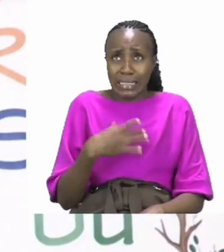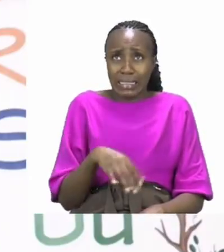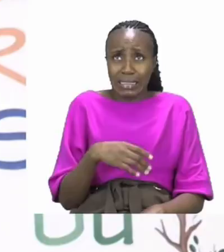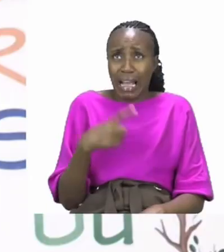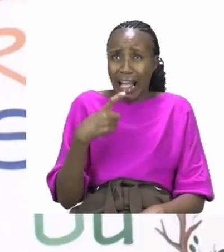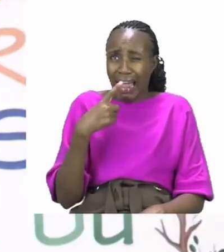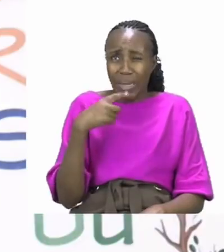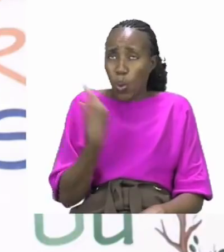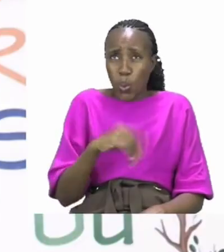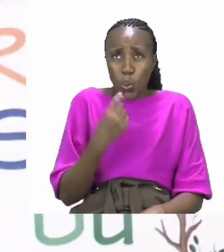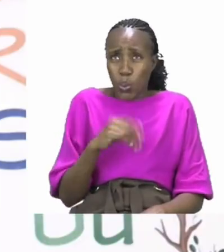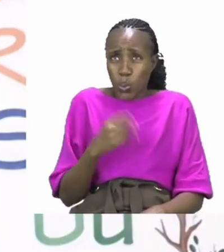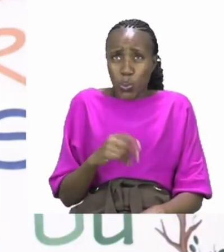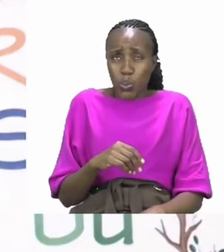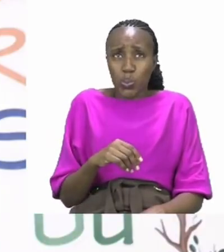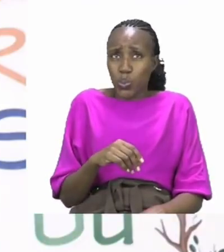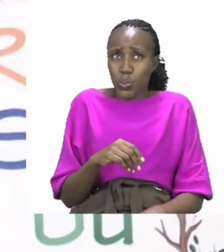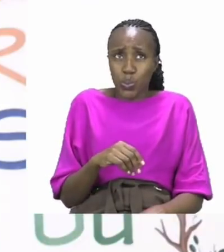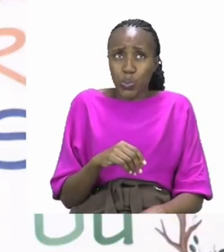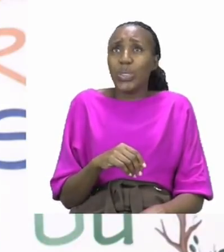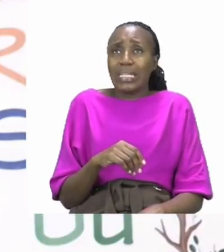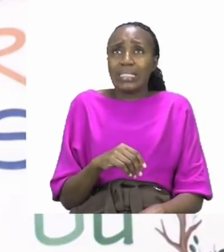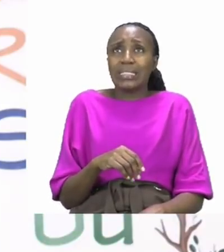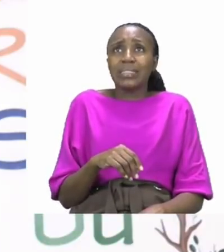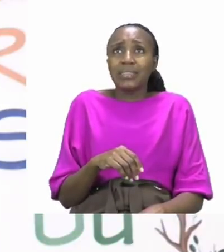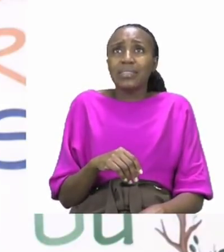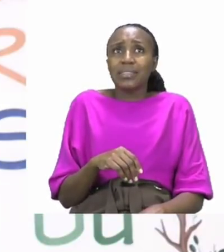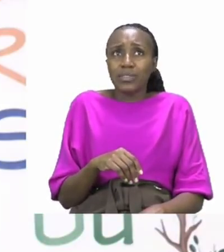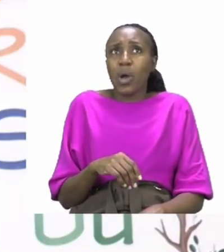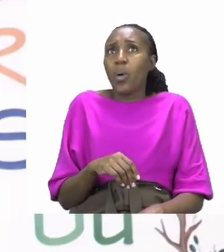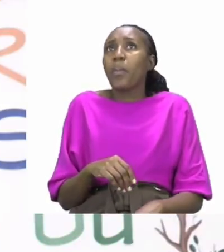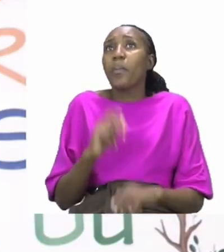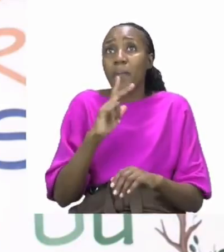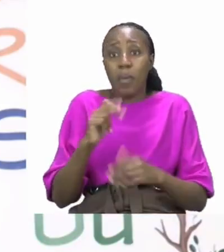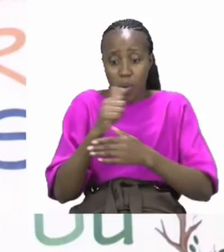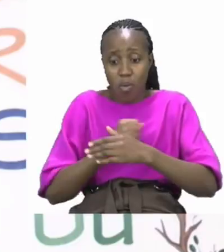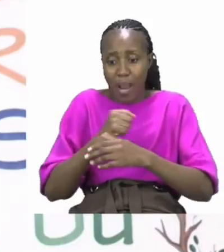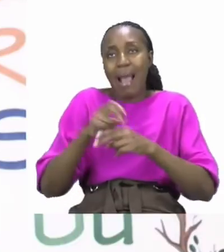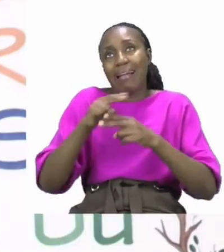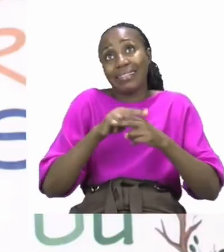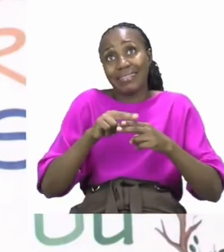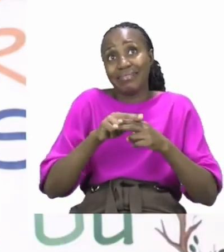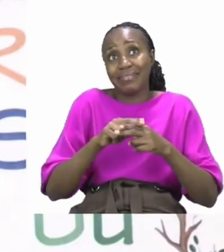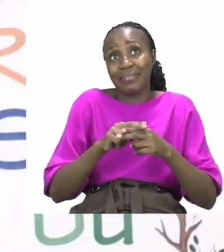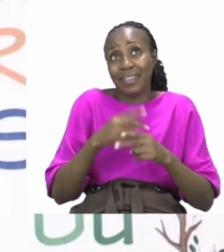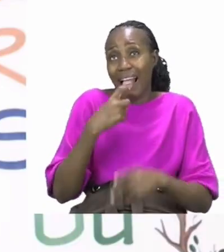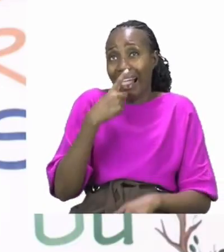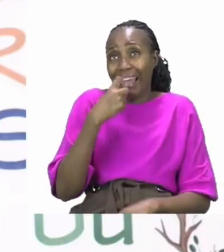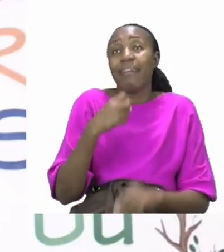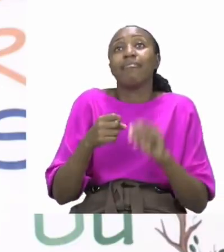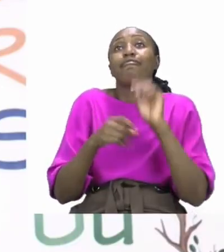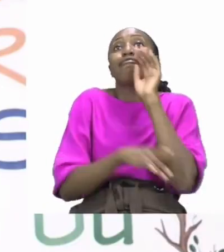are hot and they are used in all sorts of recipes when people are cooking. So chili is definitely